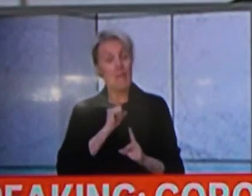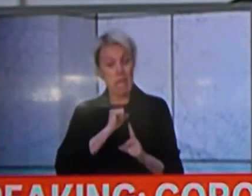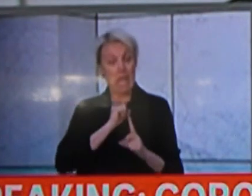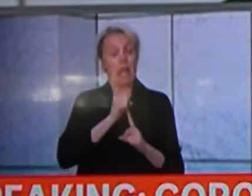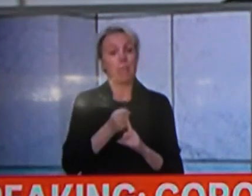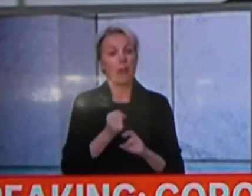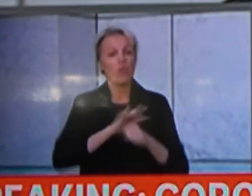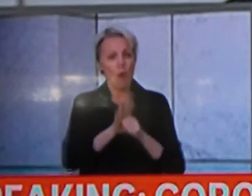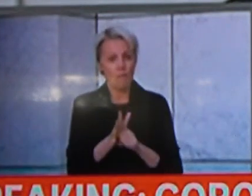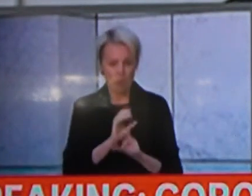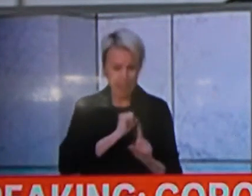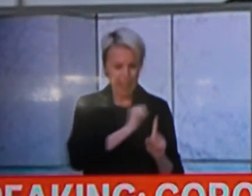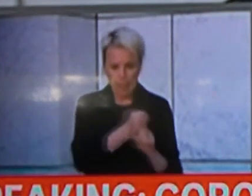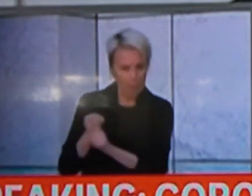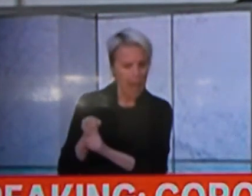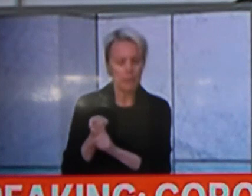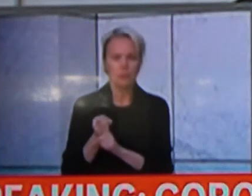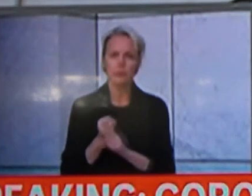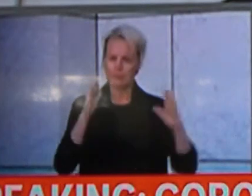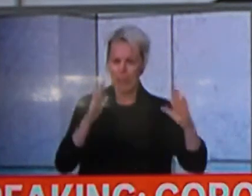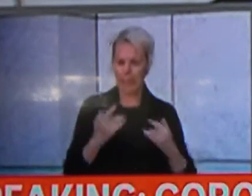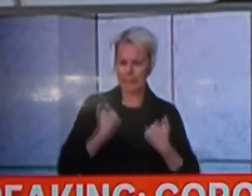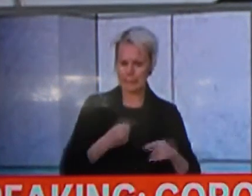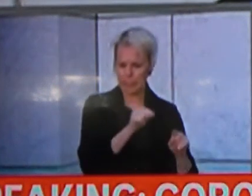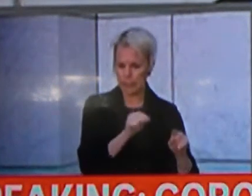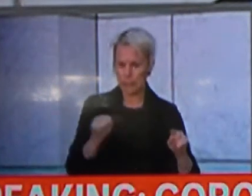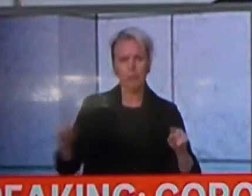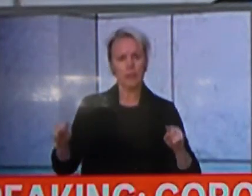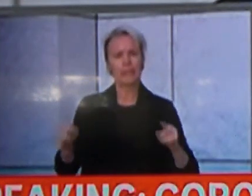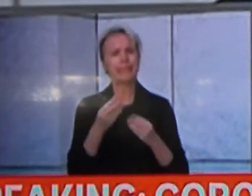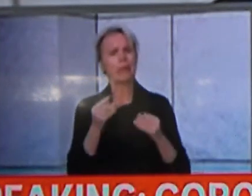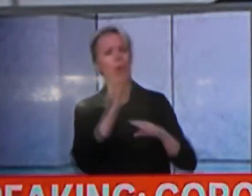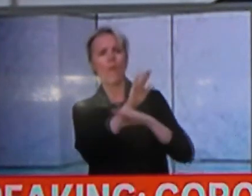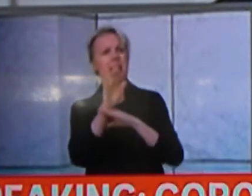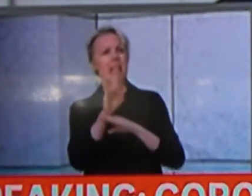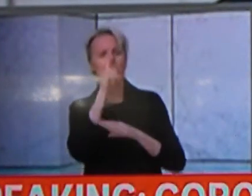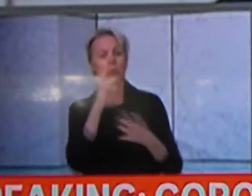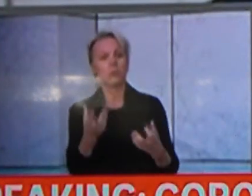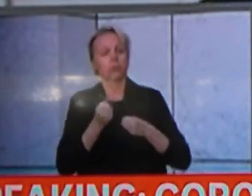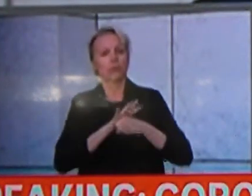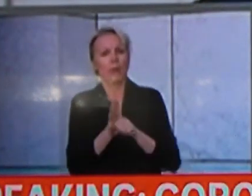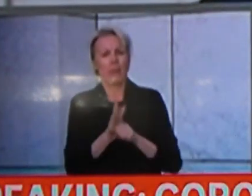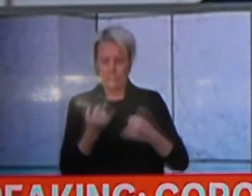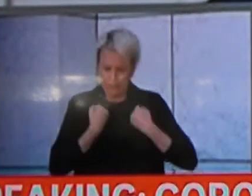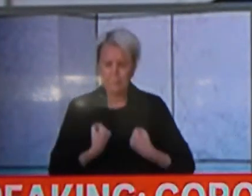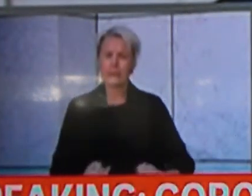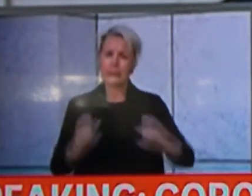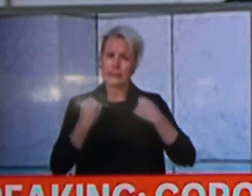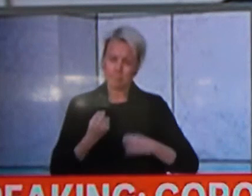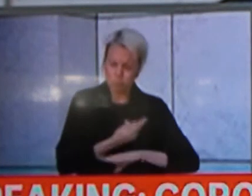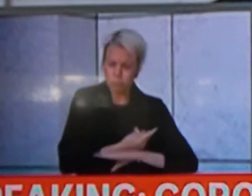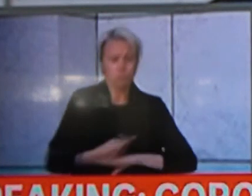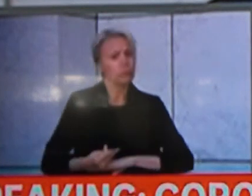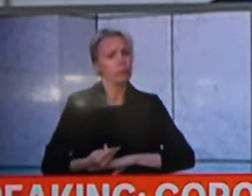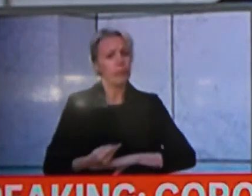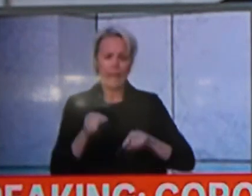those who have contracted it in Australia than we're seeing by the more general levels overseas. So I would caution people to be very